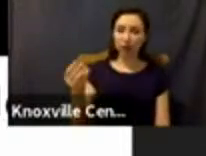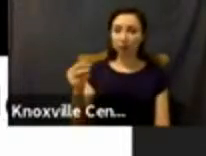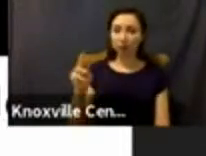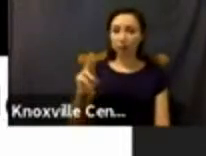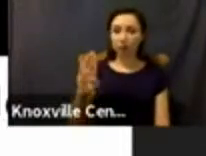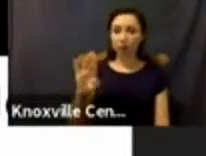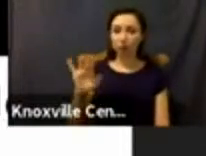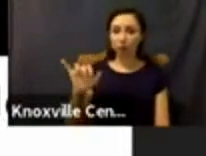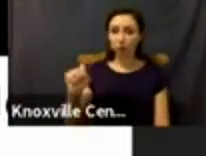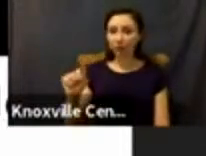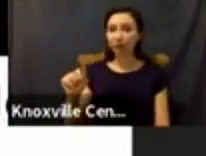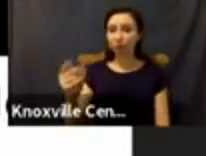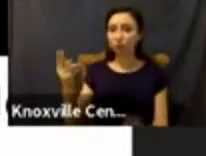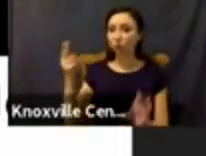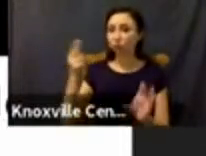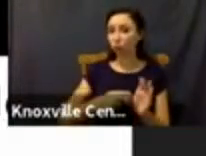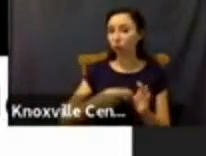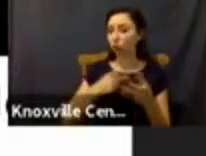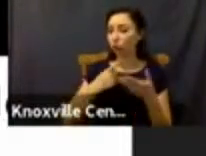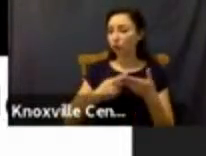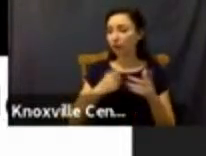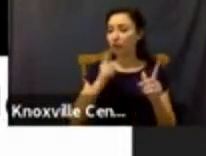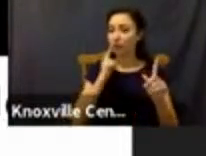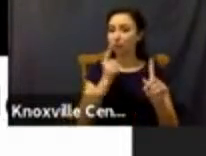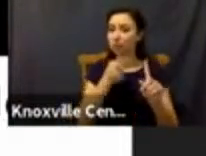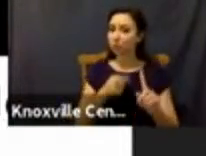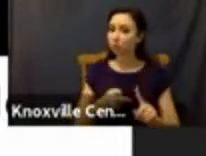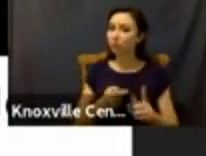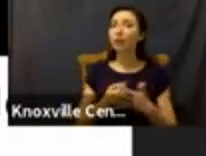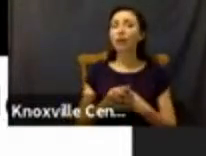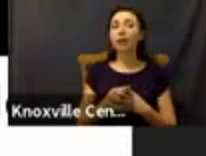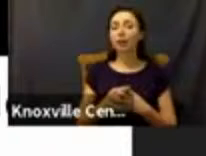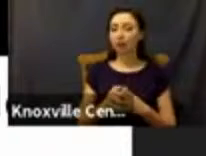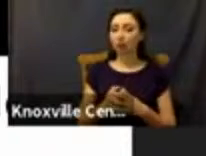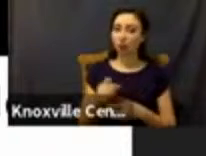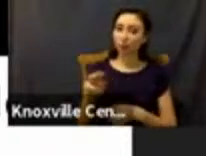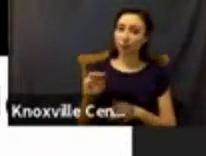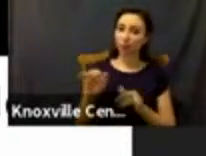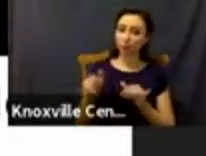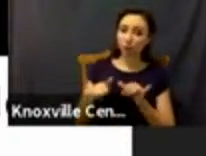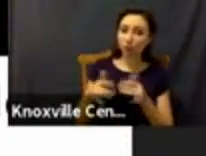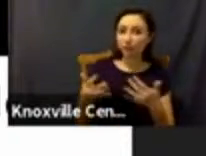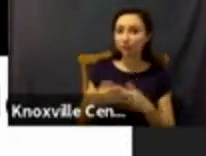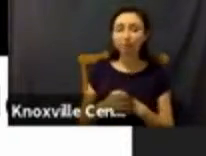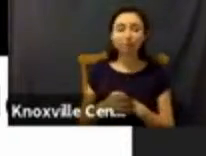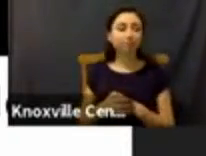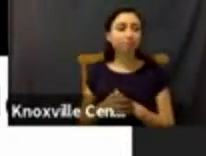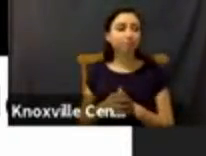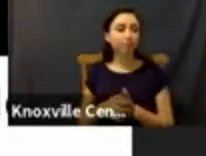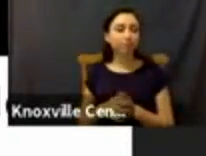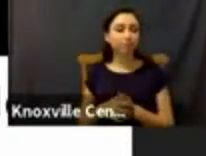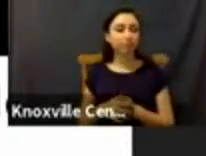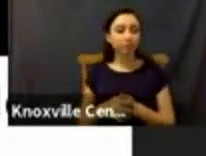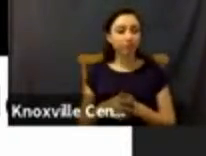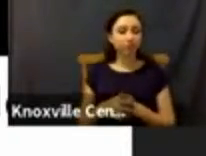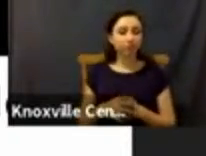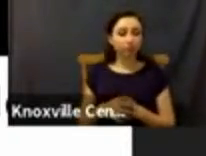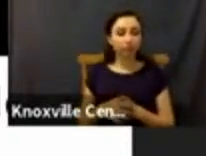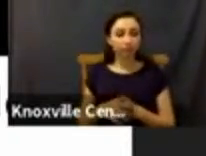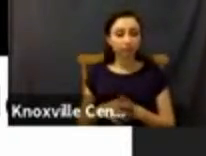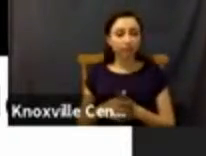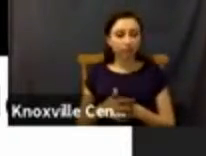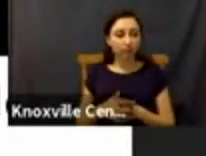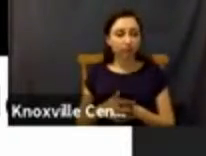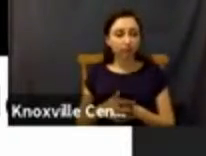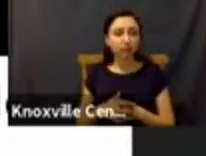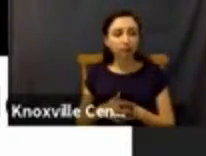hospital execs to talk about benchmarking or metrics. Well, that's what I